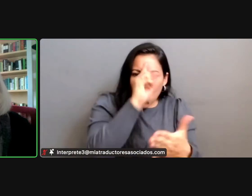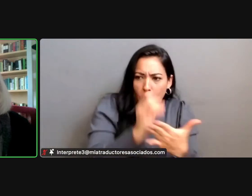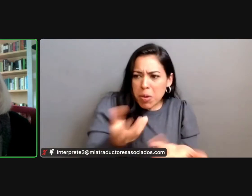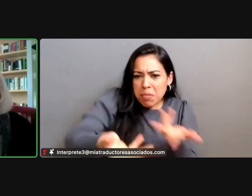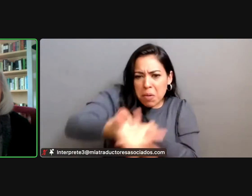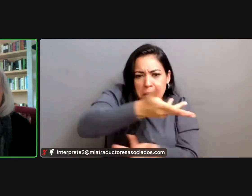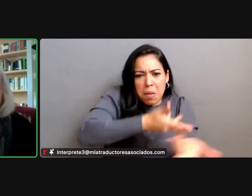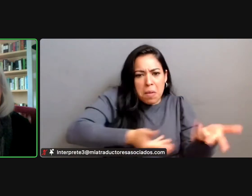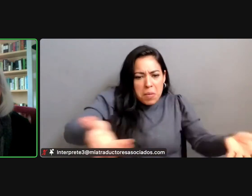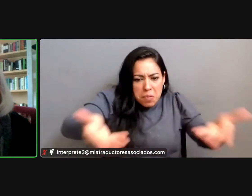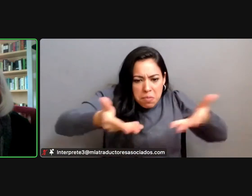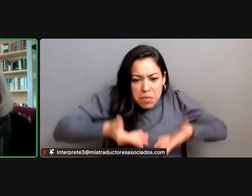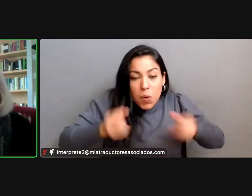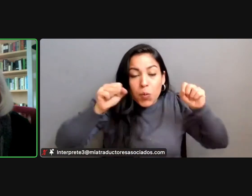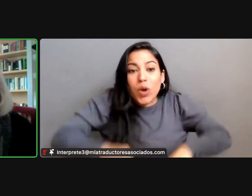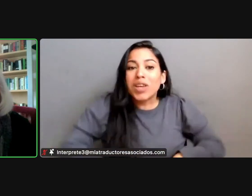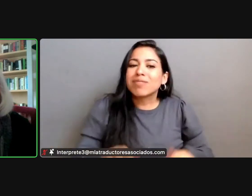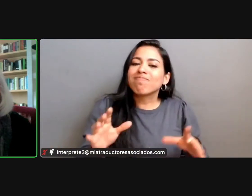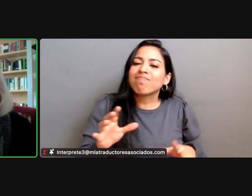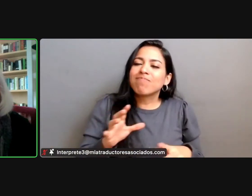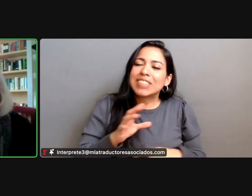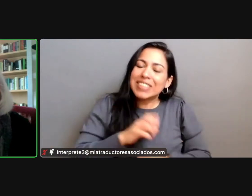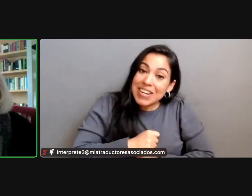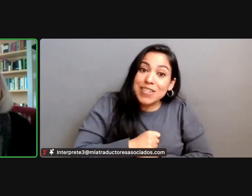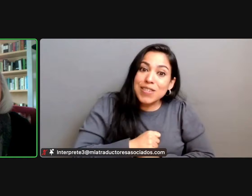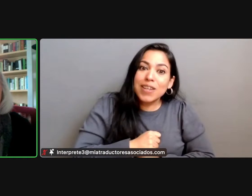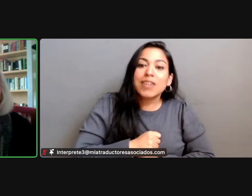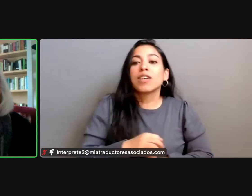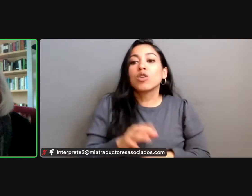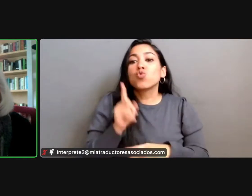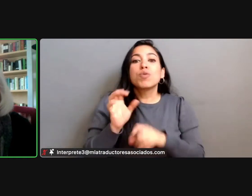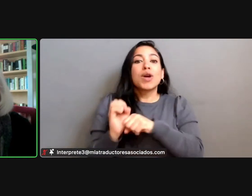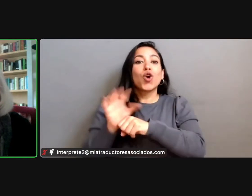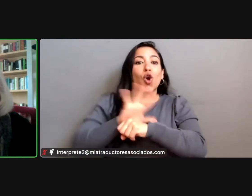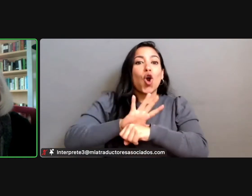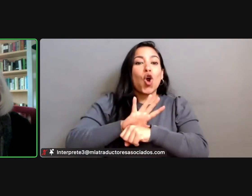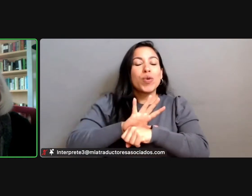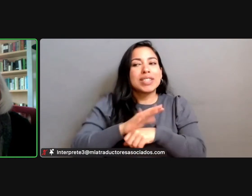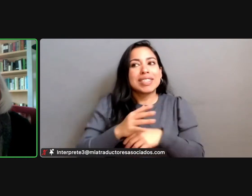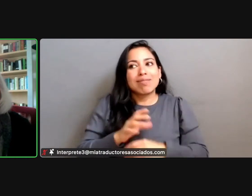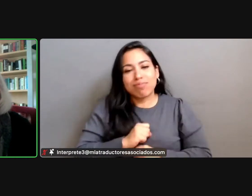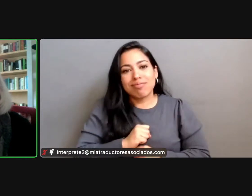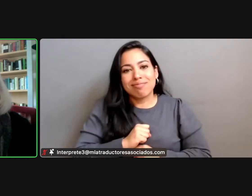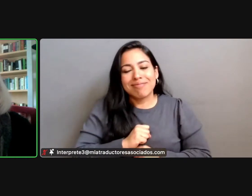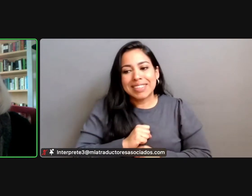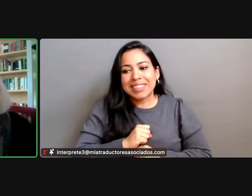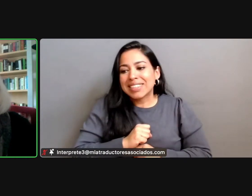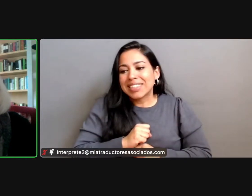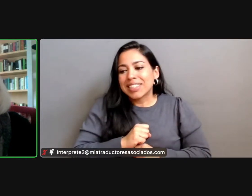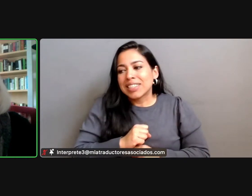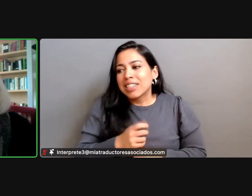to populism and chauvinism. Unfortunately, pandemics also have given